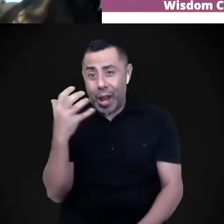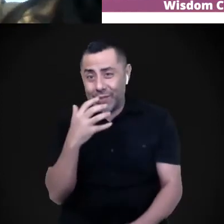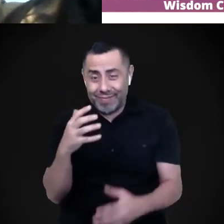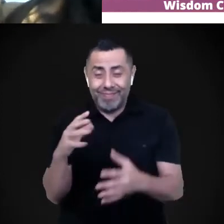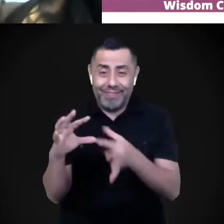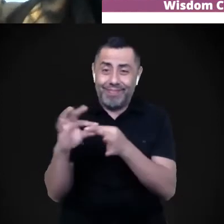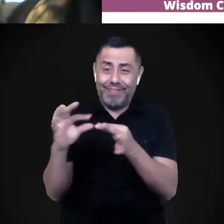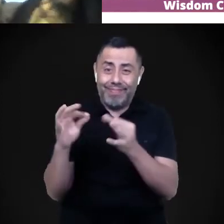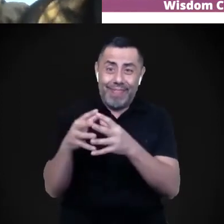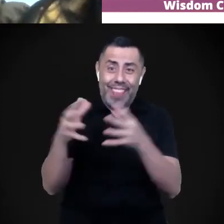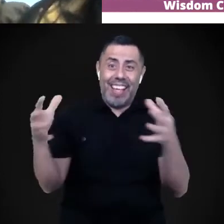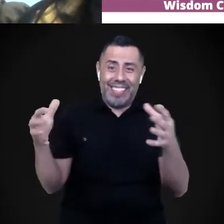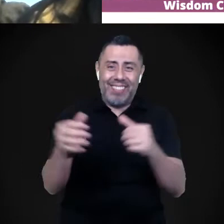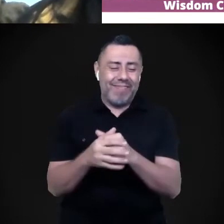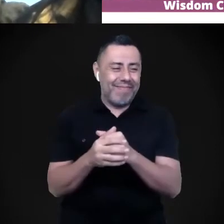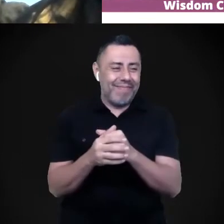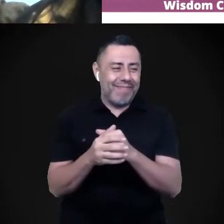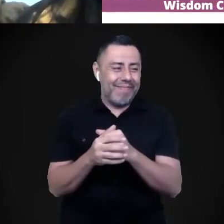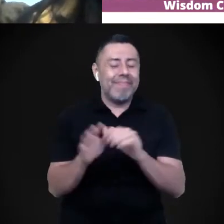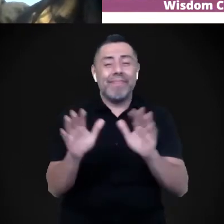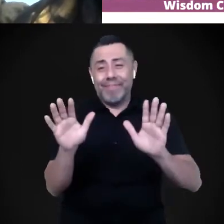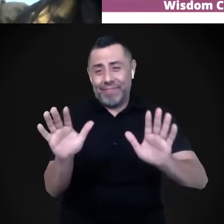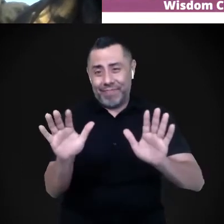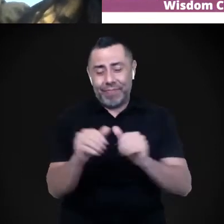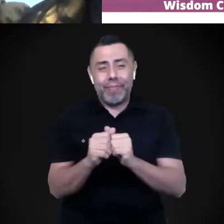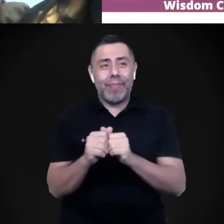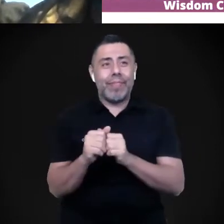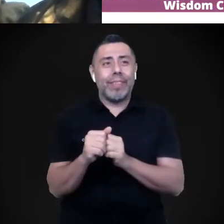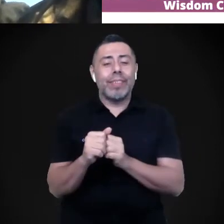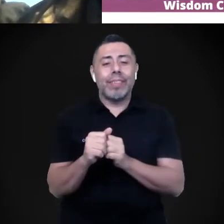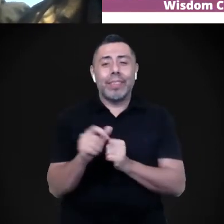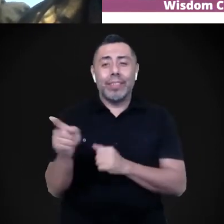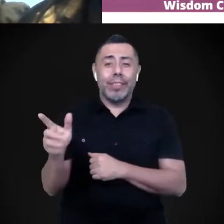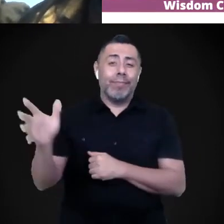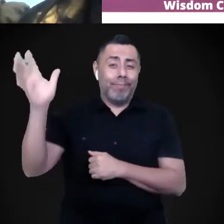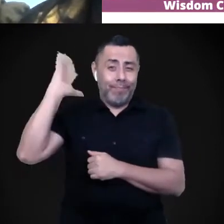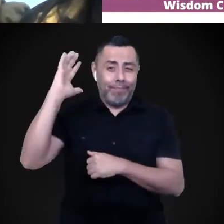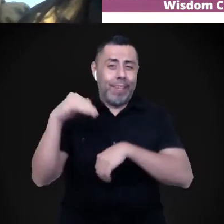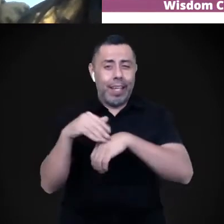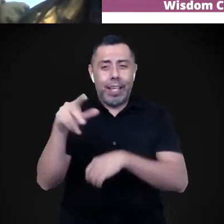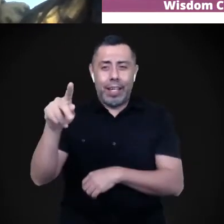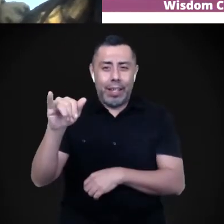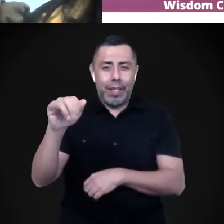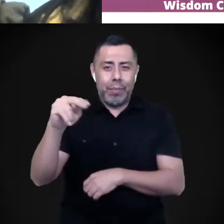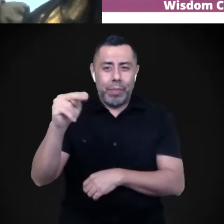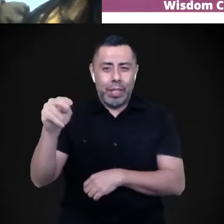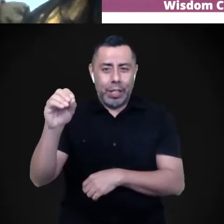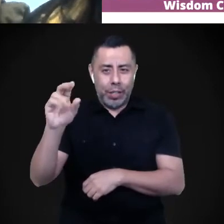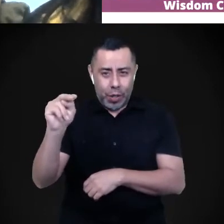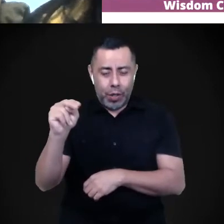So from her days at Pinon boarding school, she was